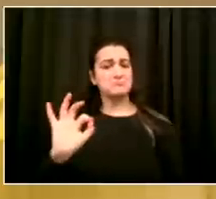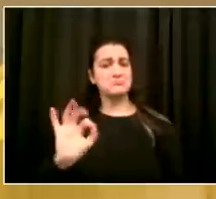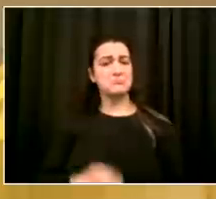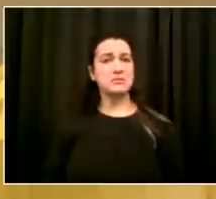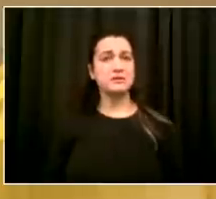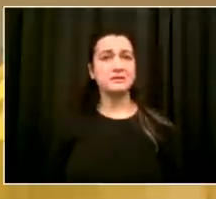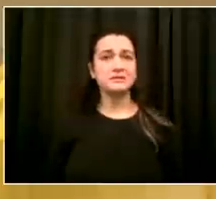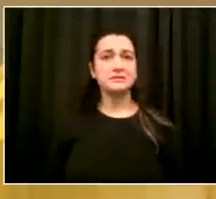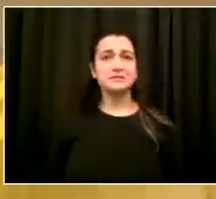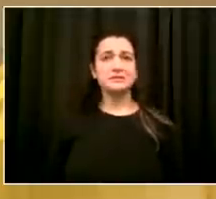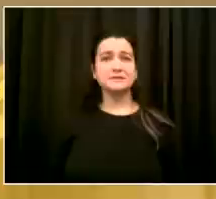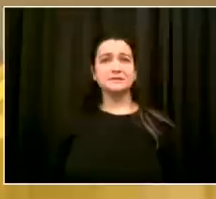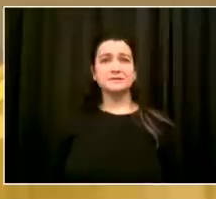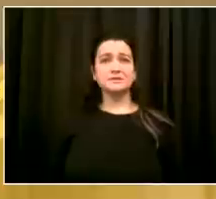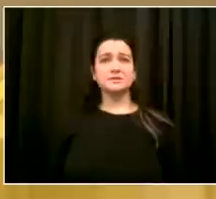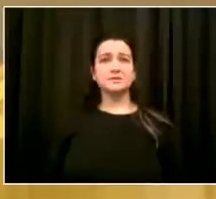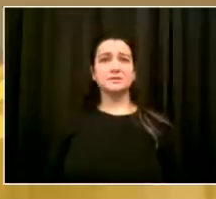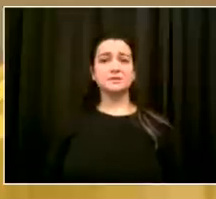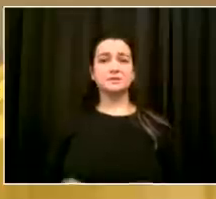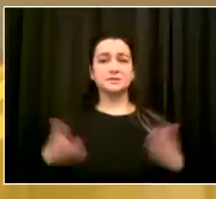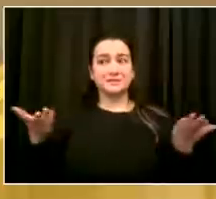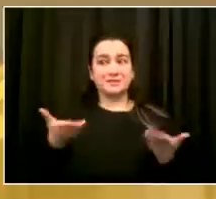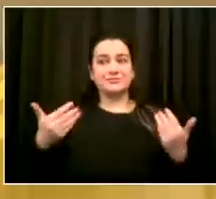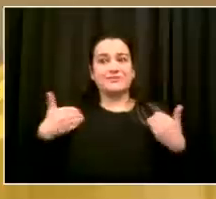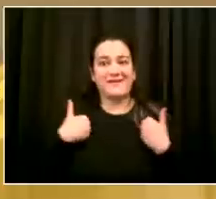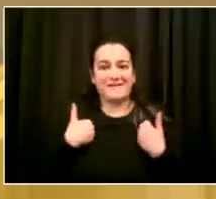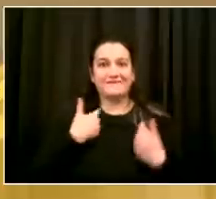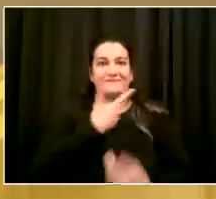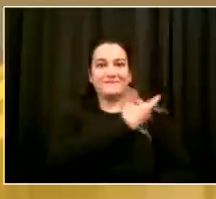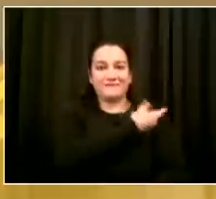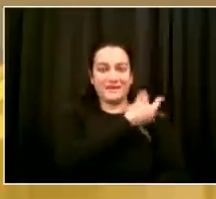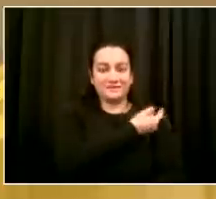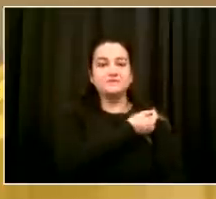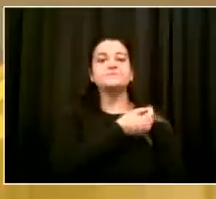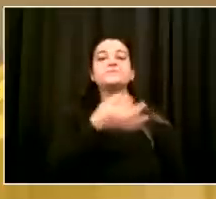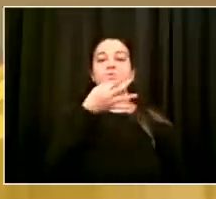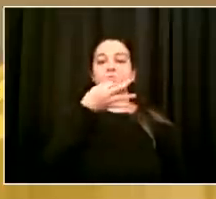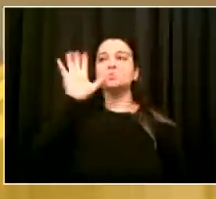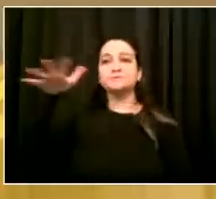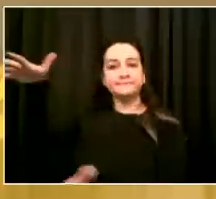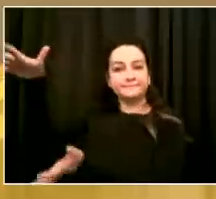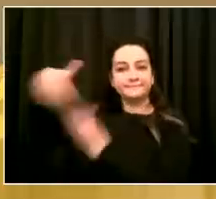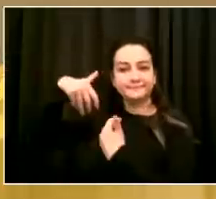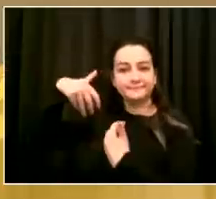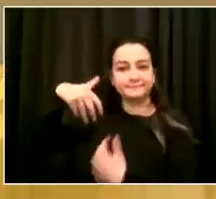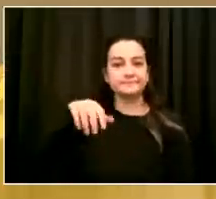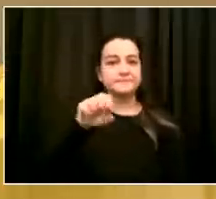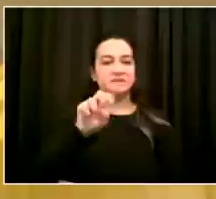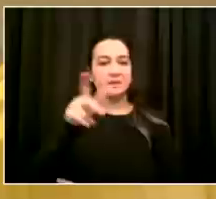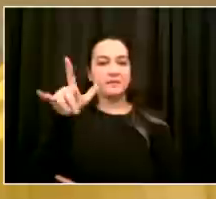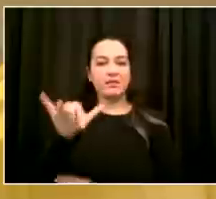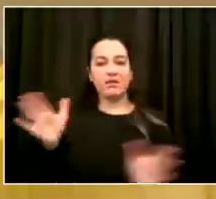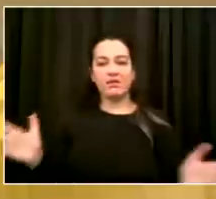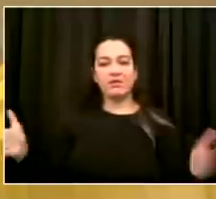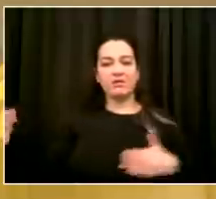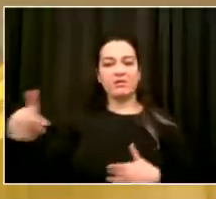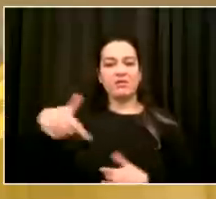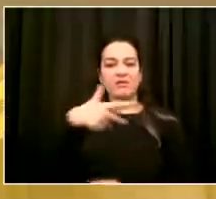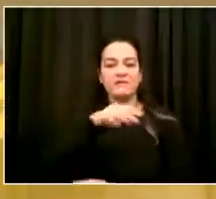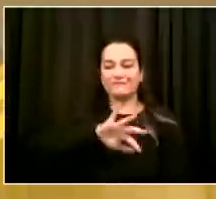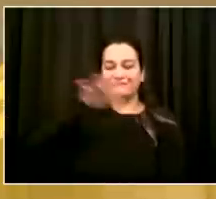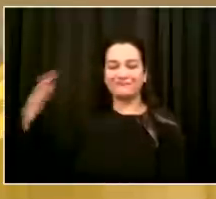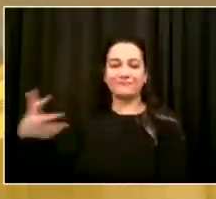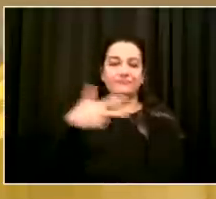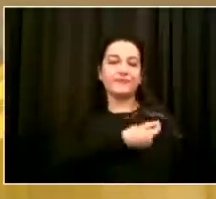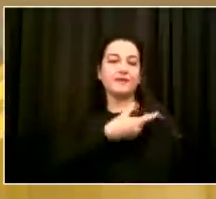look forward to that, and I think everybody else would too. So thank you, Mayor, for coming to us.